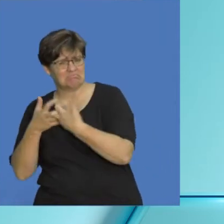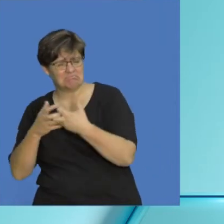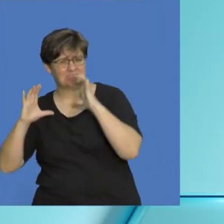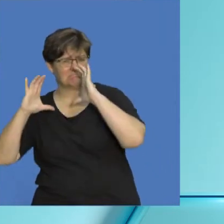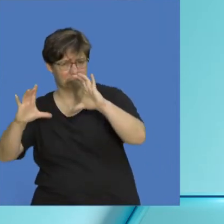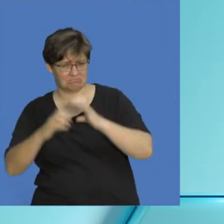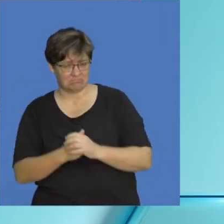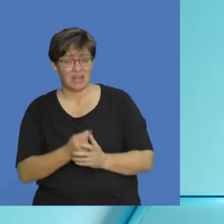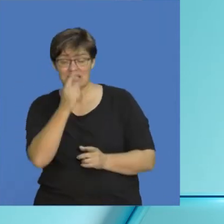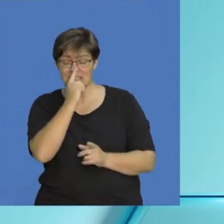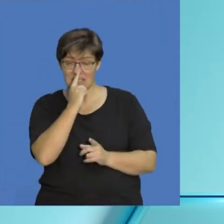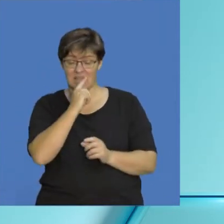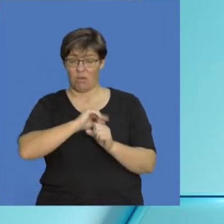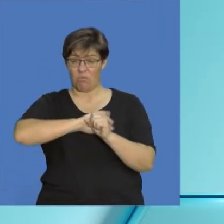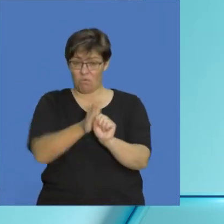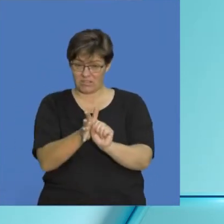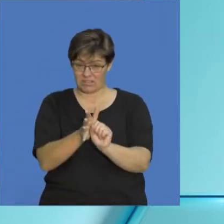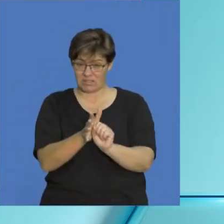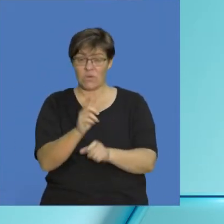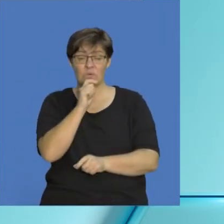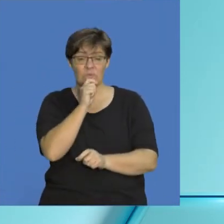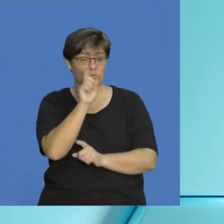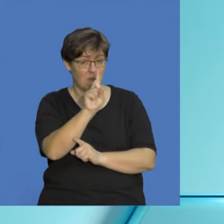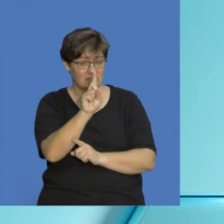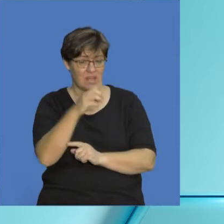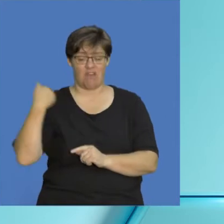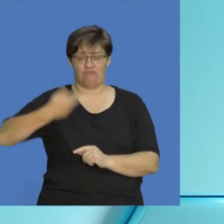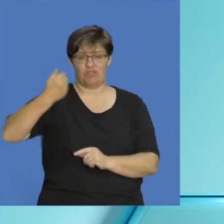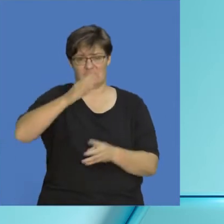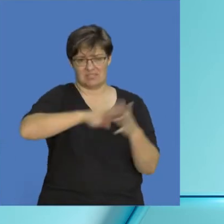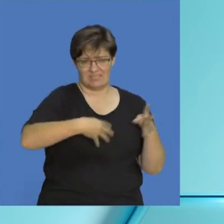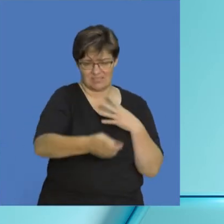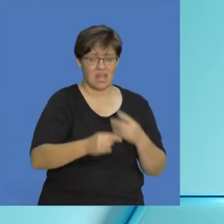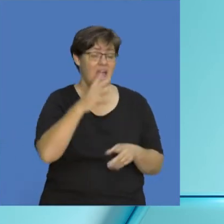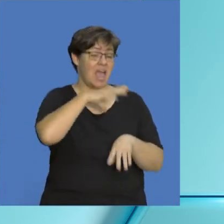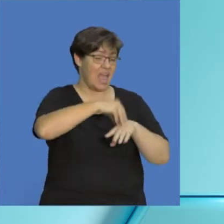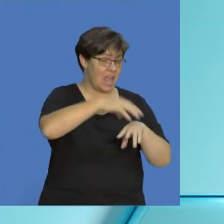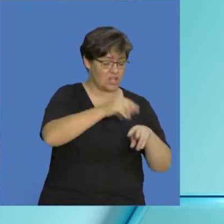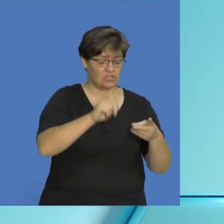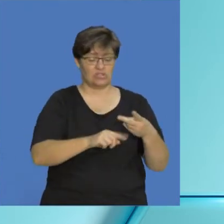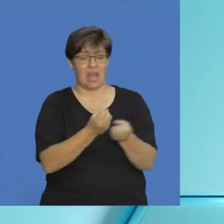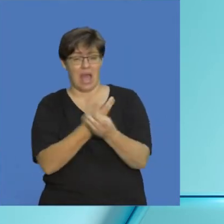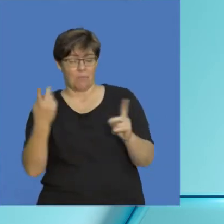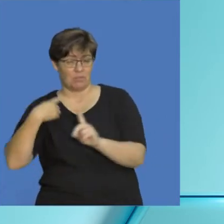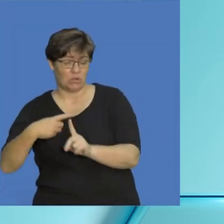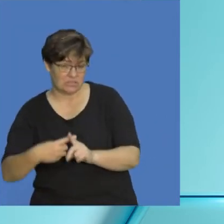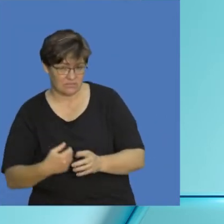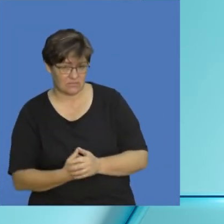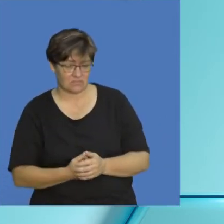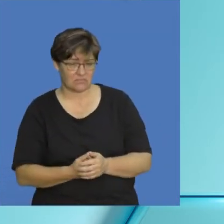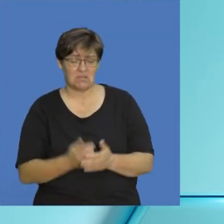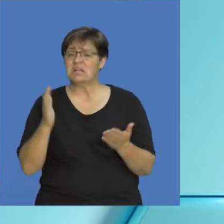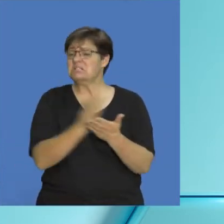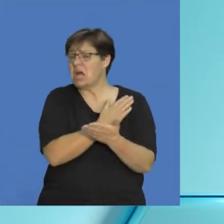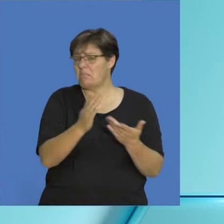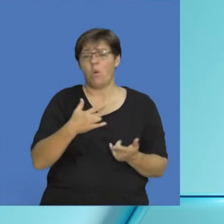the COVID cases, they've been reported using a frequency table with age, how many cases, okay? And sometimes you want to